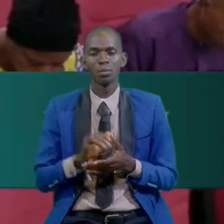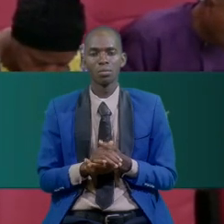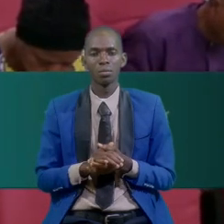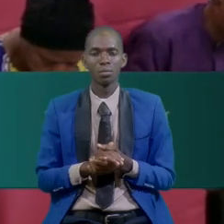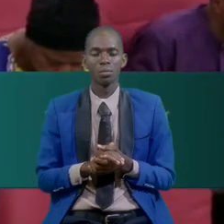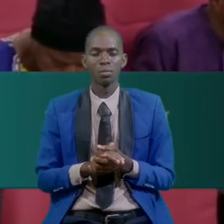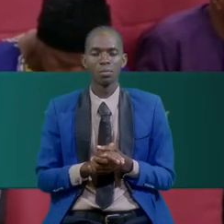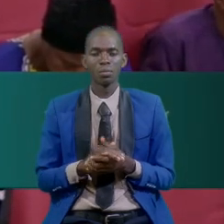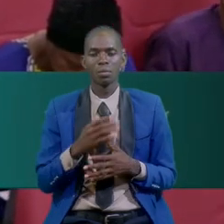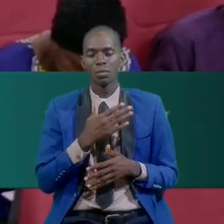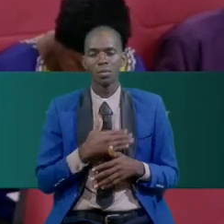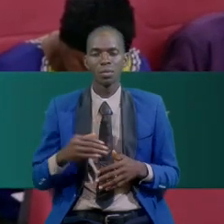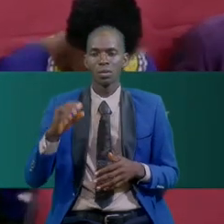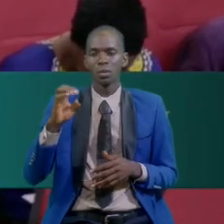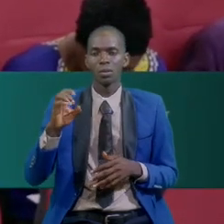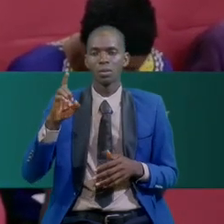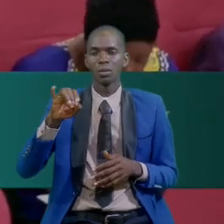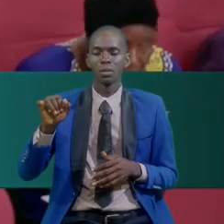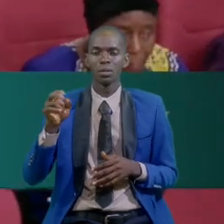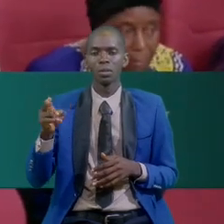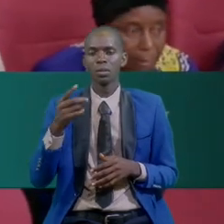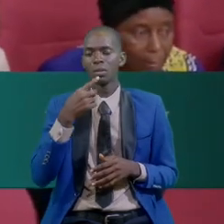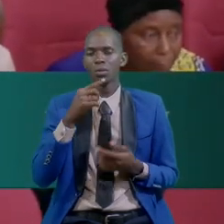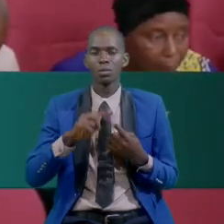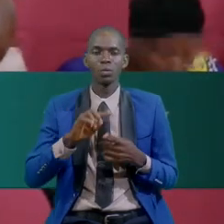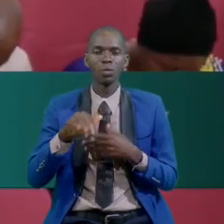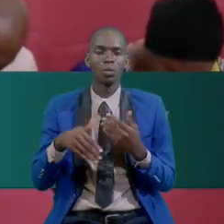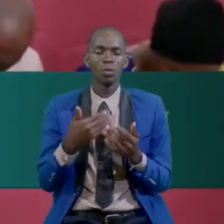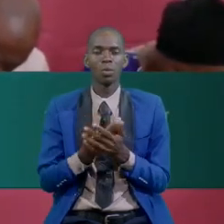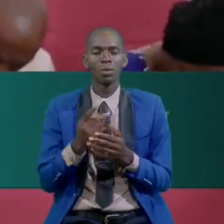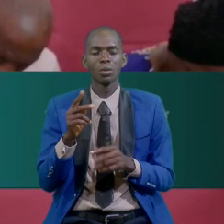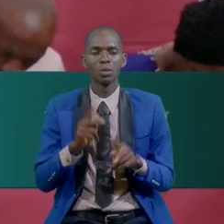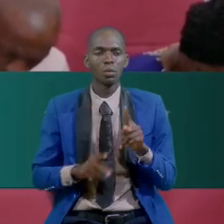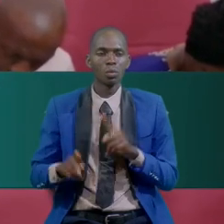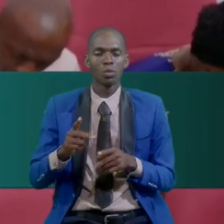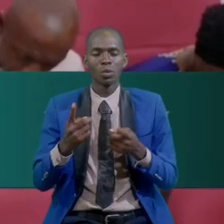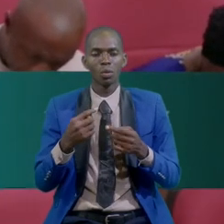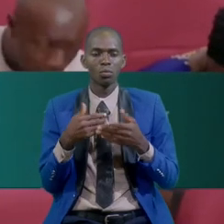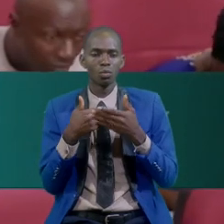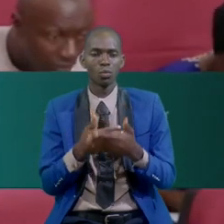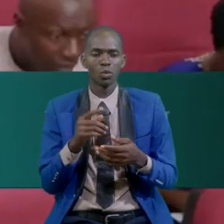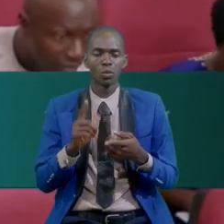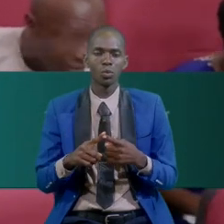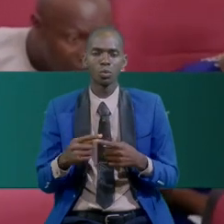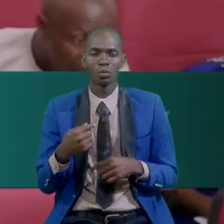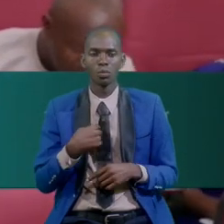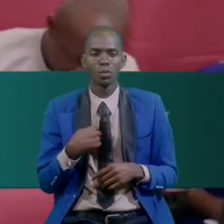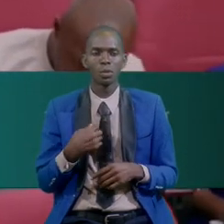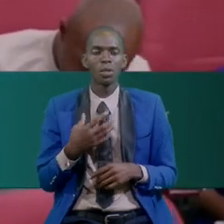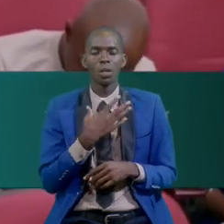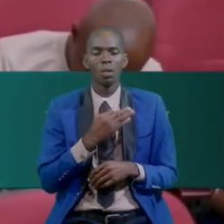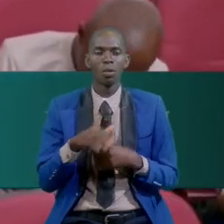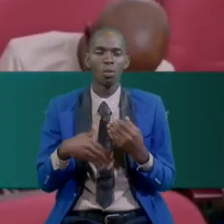and Elijah said unto all the people, come near unto me. And all the people came